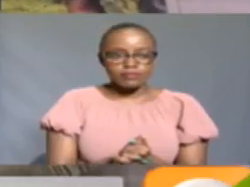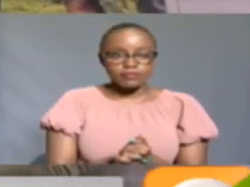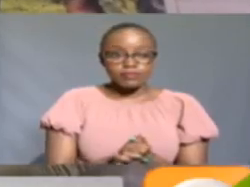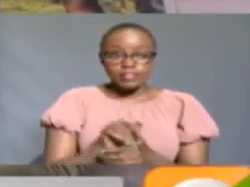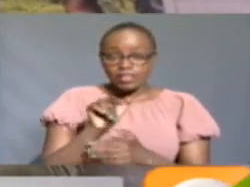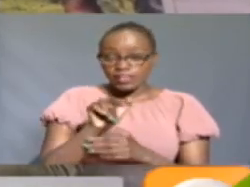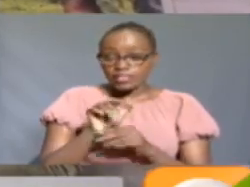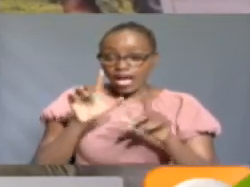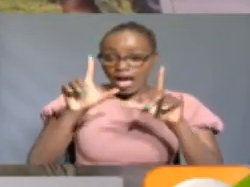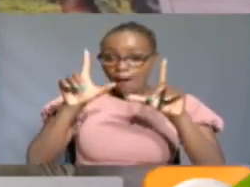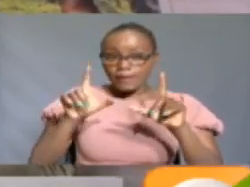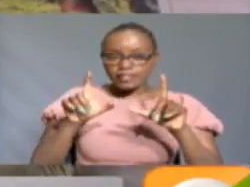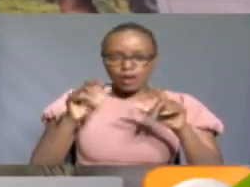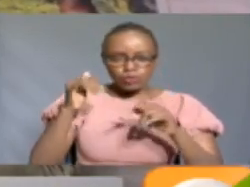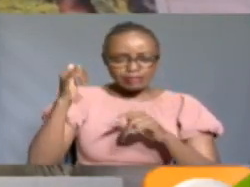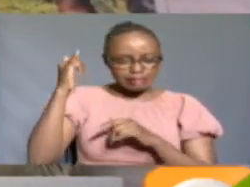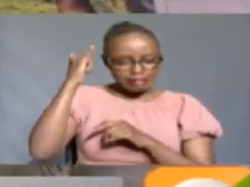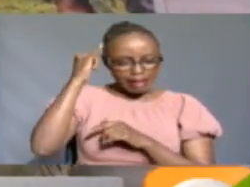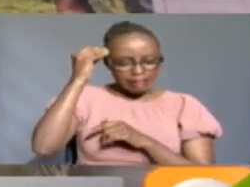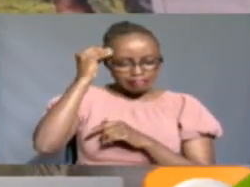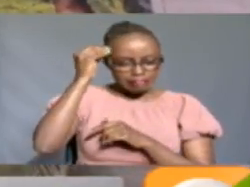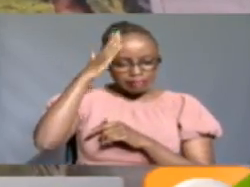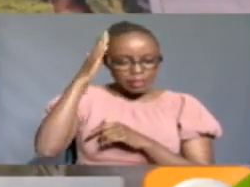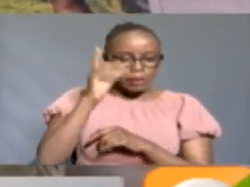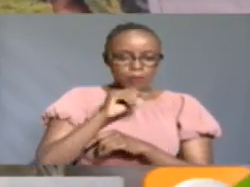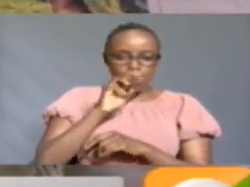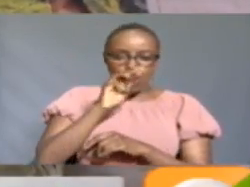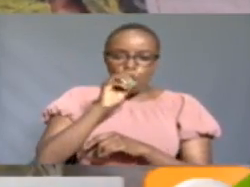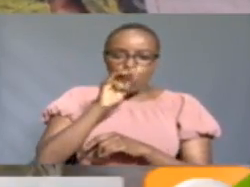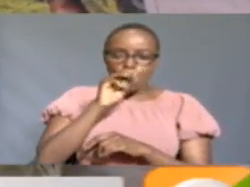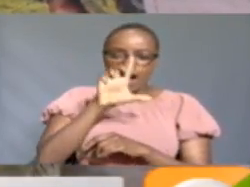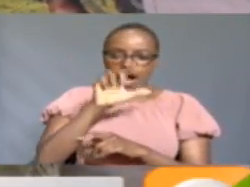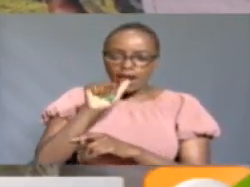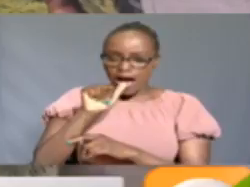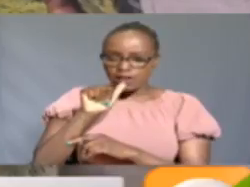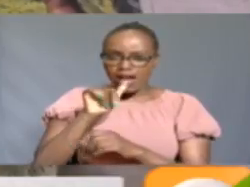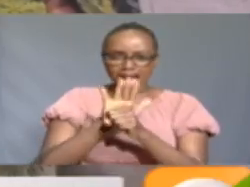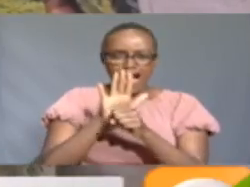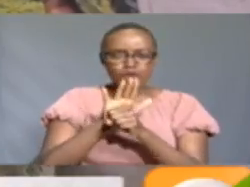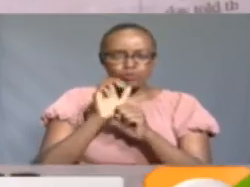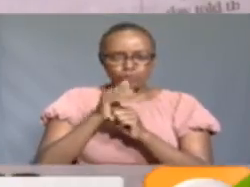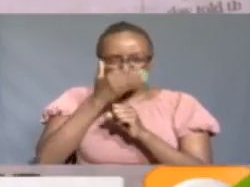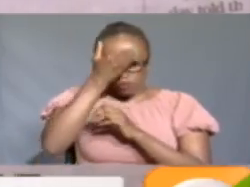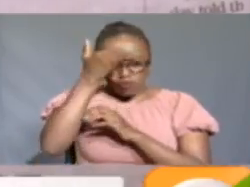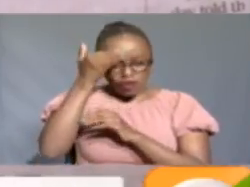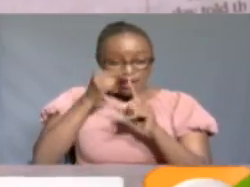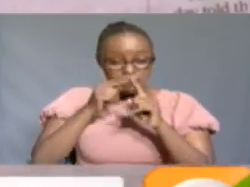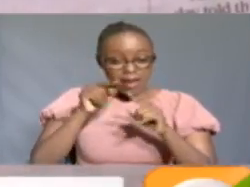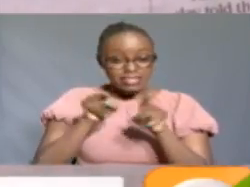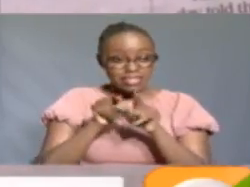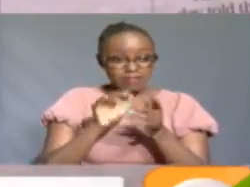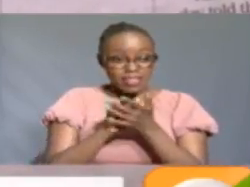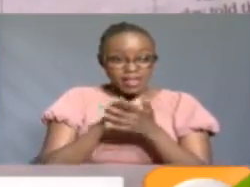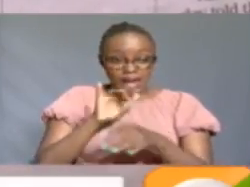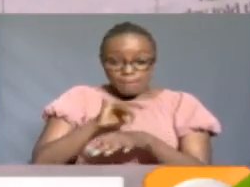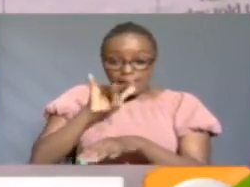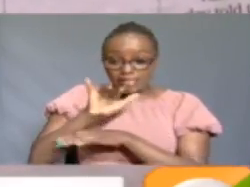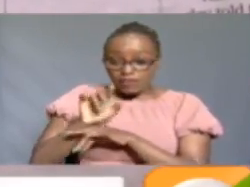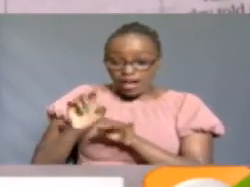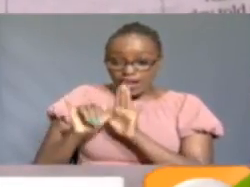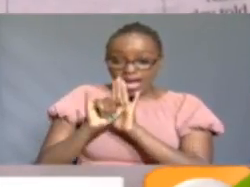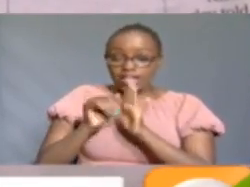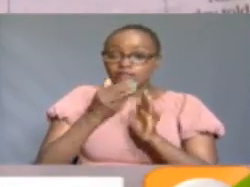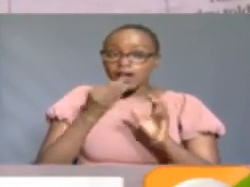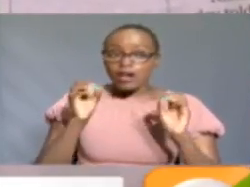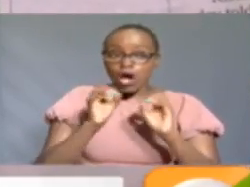It is a picture that will remain in the memory of Emmanuel Omalla. A lot may escape his mind, but not the touch of the unidentified